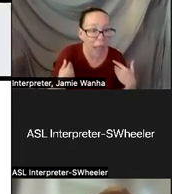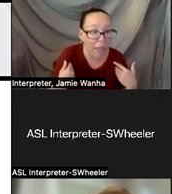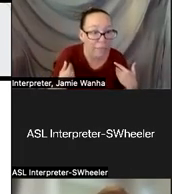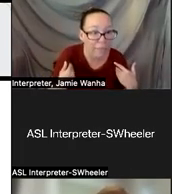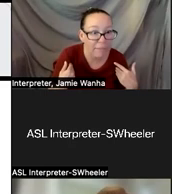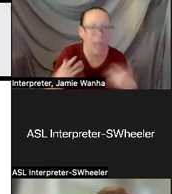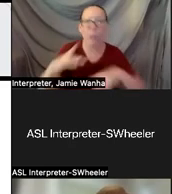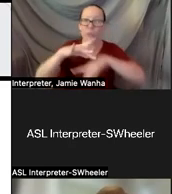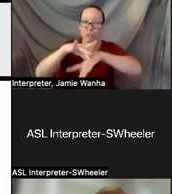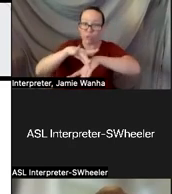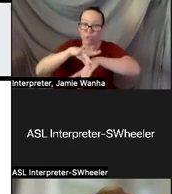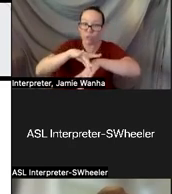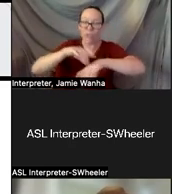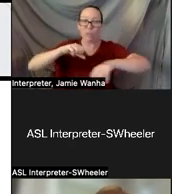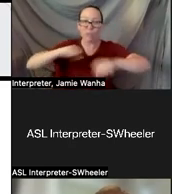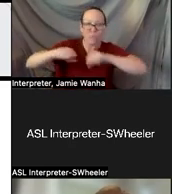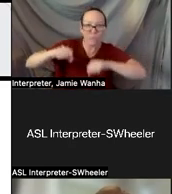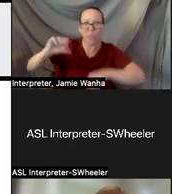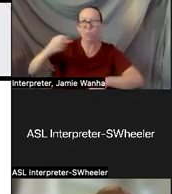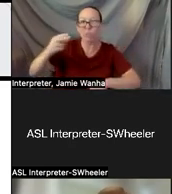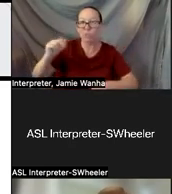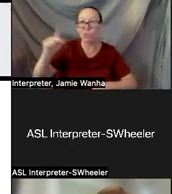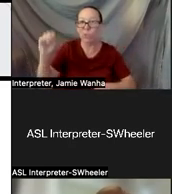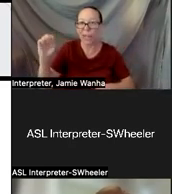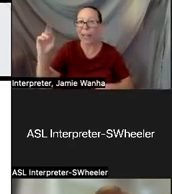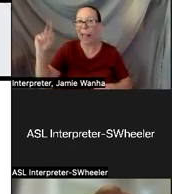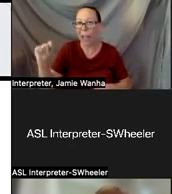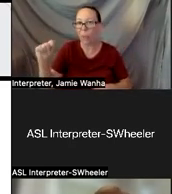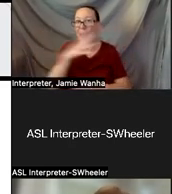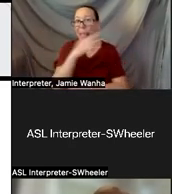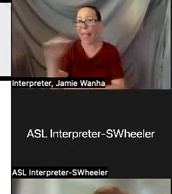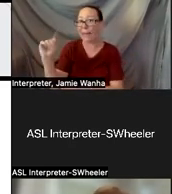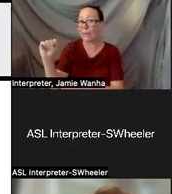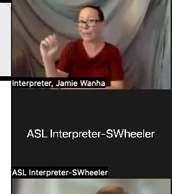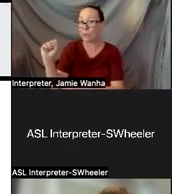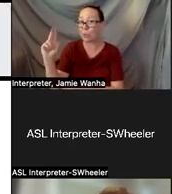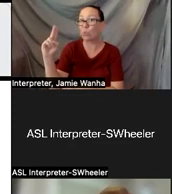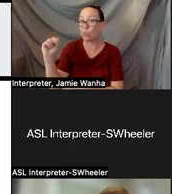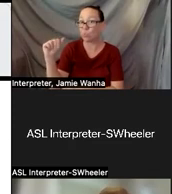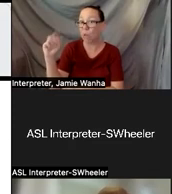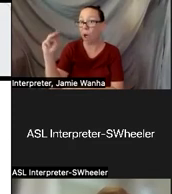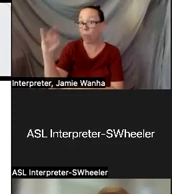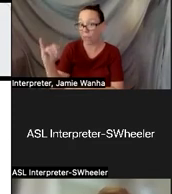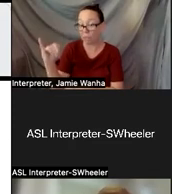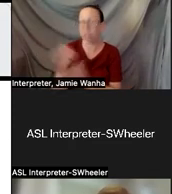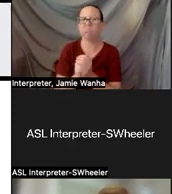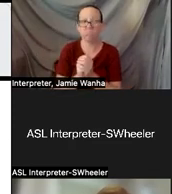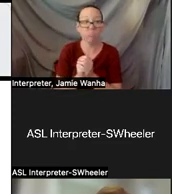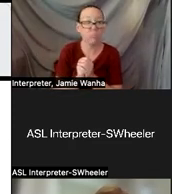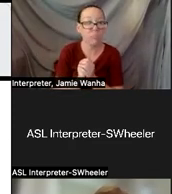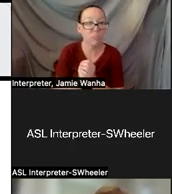Tsunami that actually coordinates specific shakeout events and works on our main media event every year. This year up in